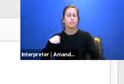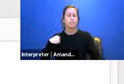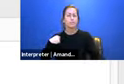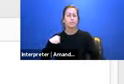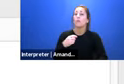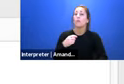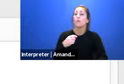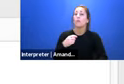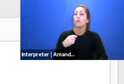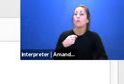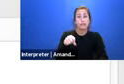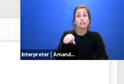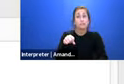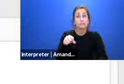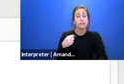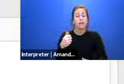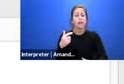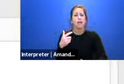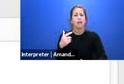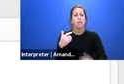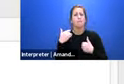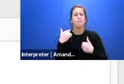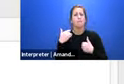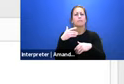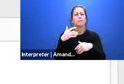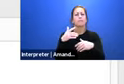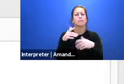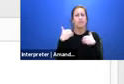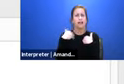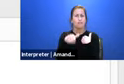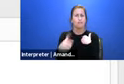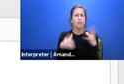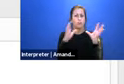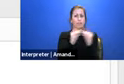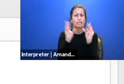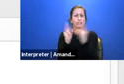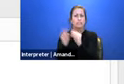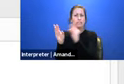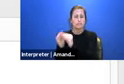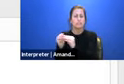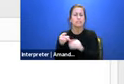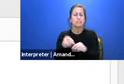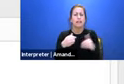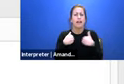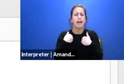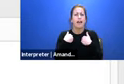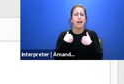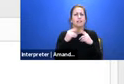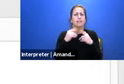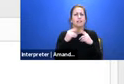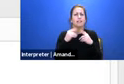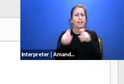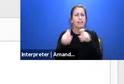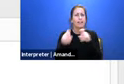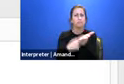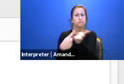at the other meetings that we have had, we've had a survey that was posted up at the end of our committee meetings that we have